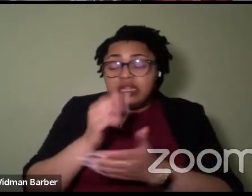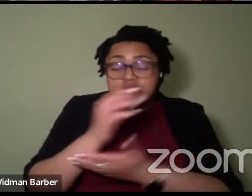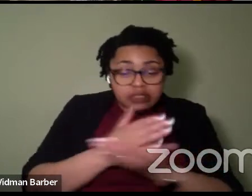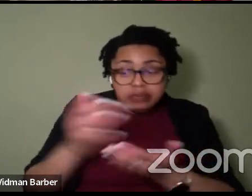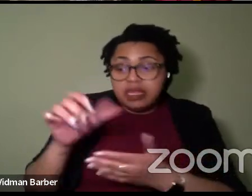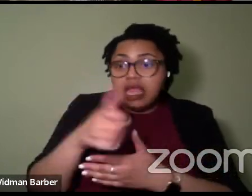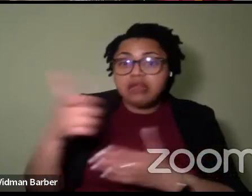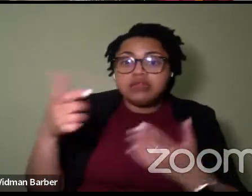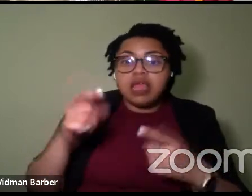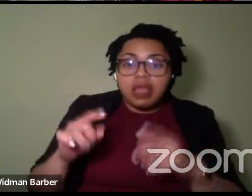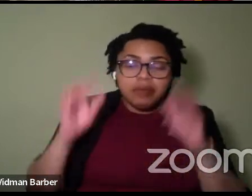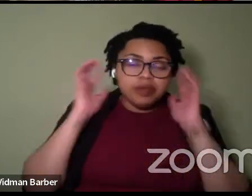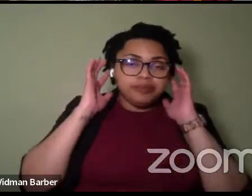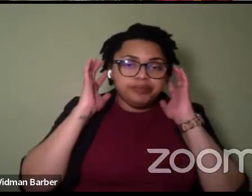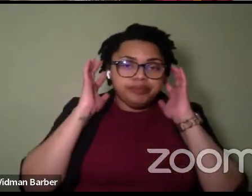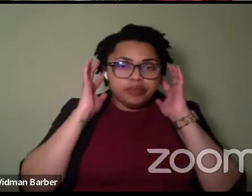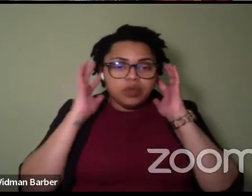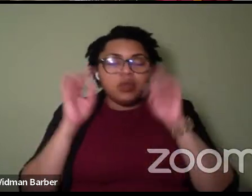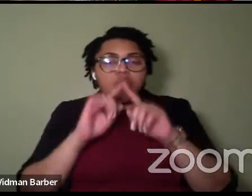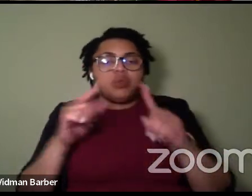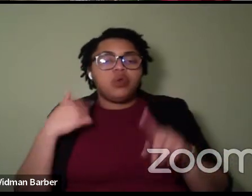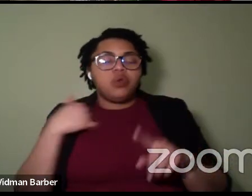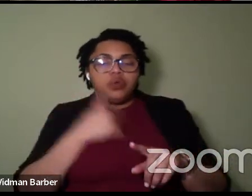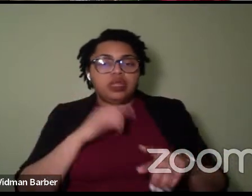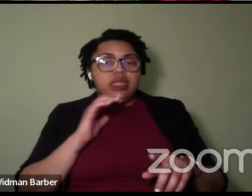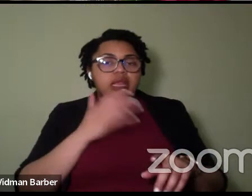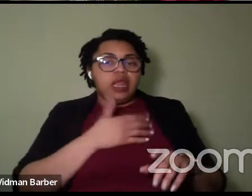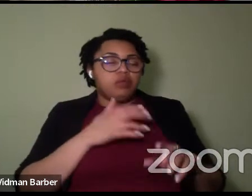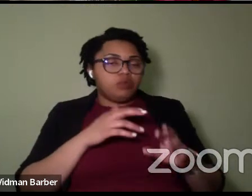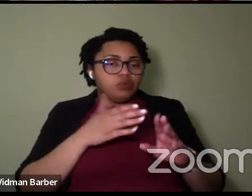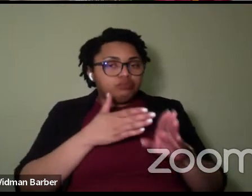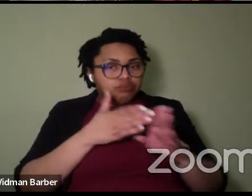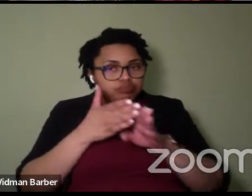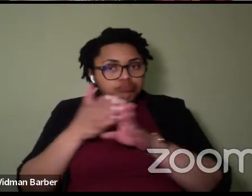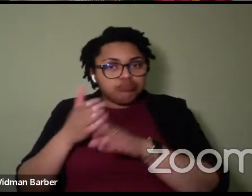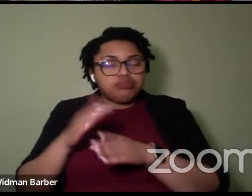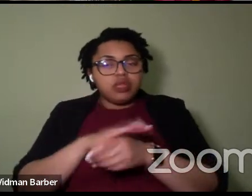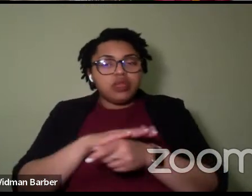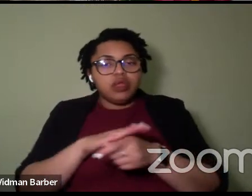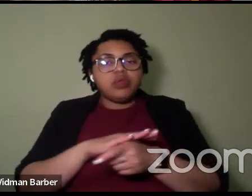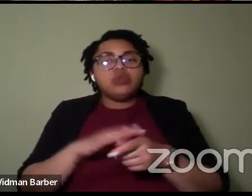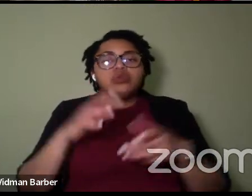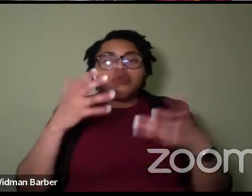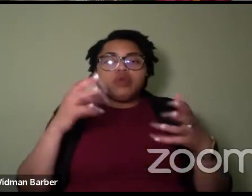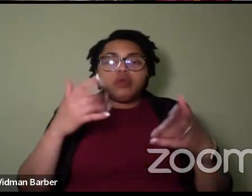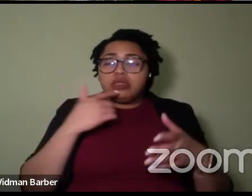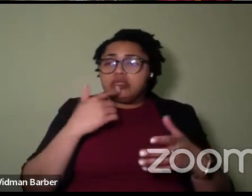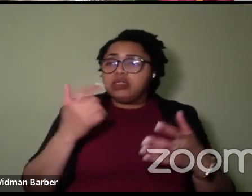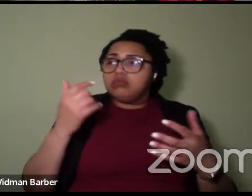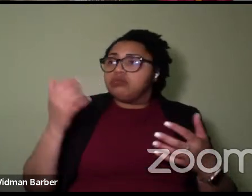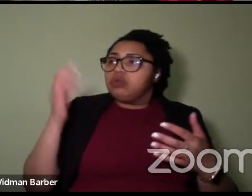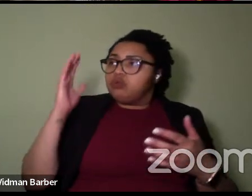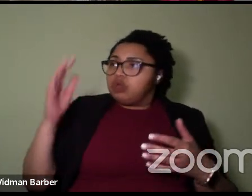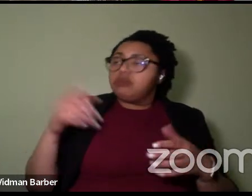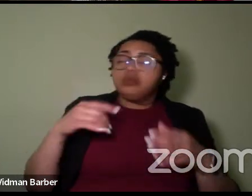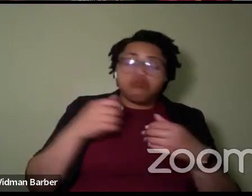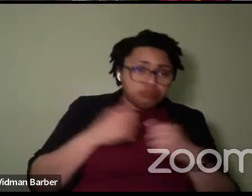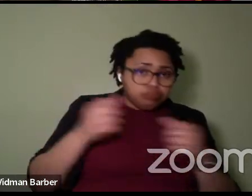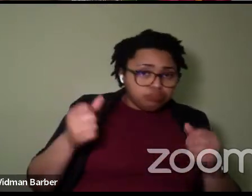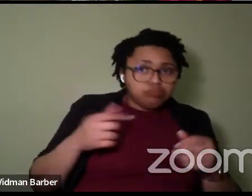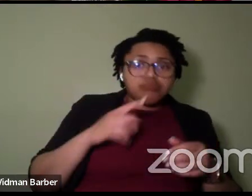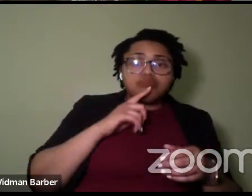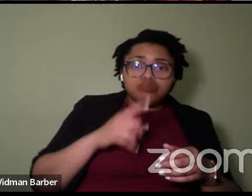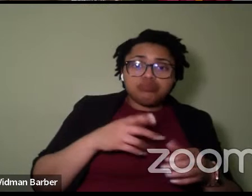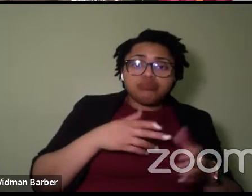on. But we in our, respective areas have taken the stand to say we are going to be truth tellers. We're going to call out